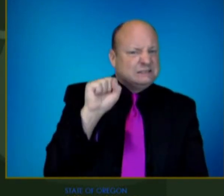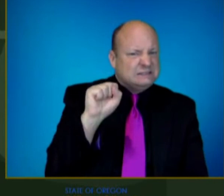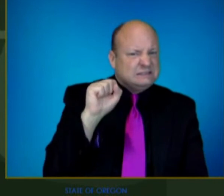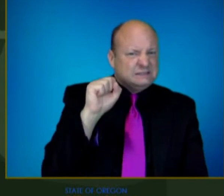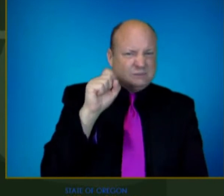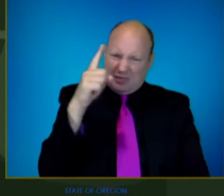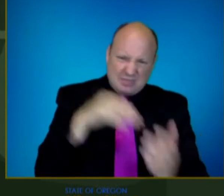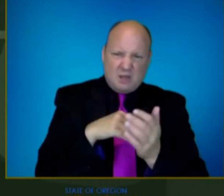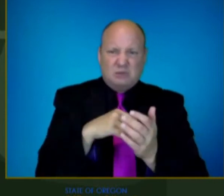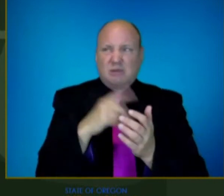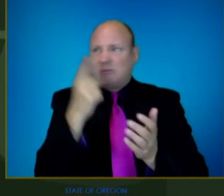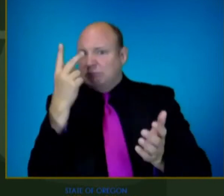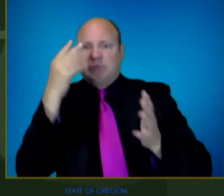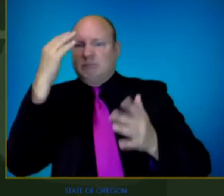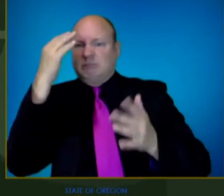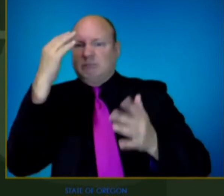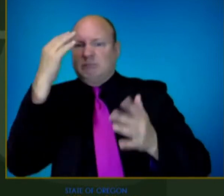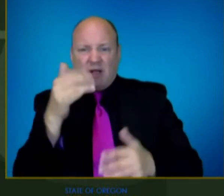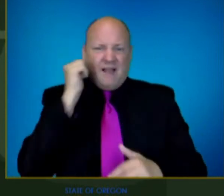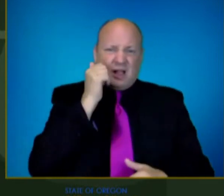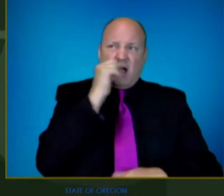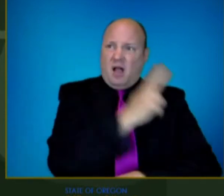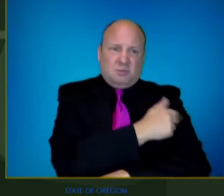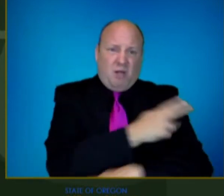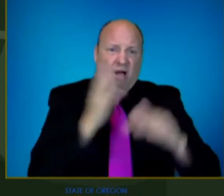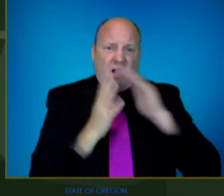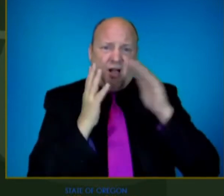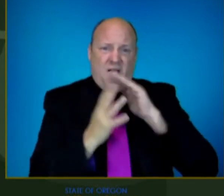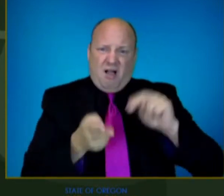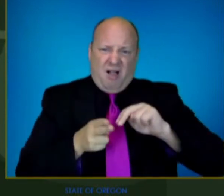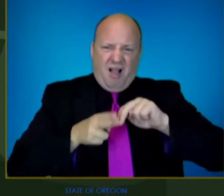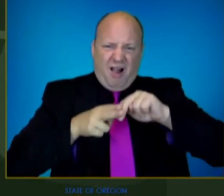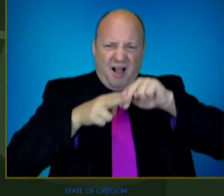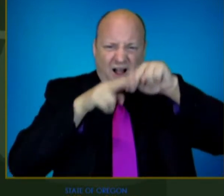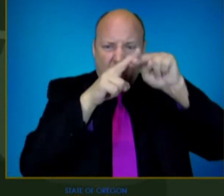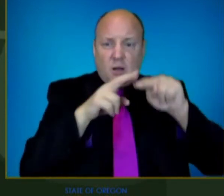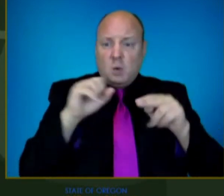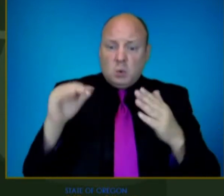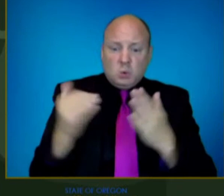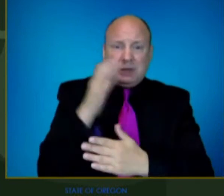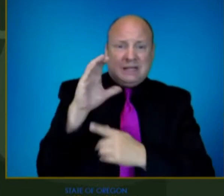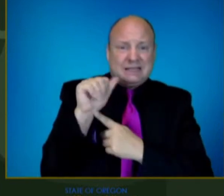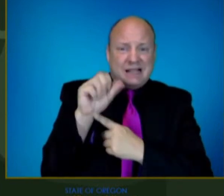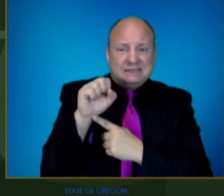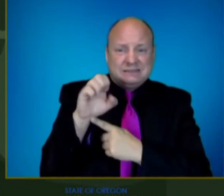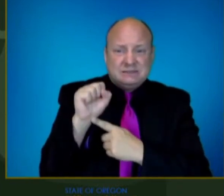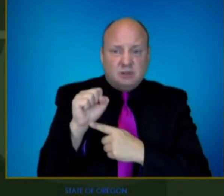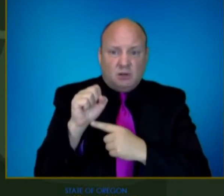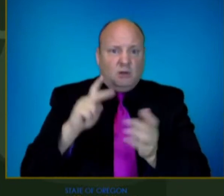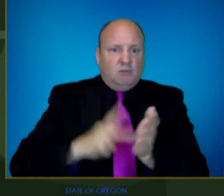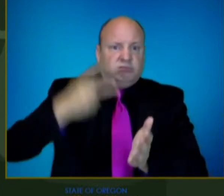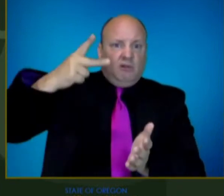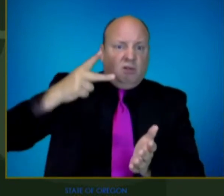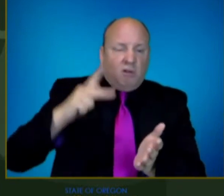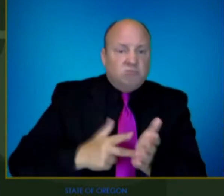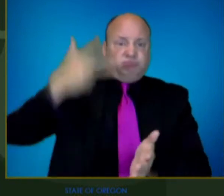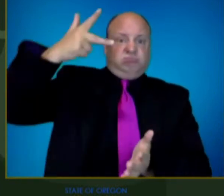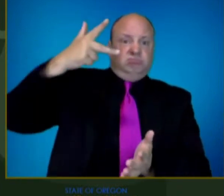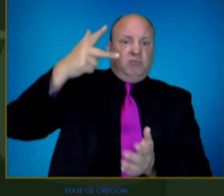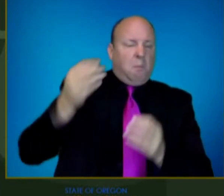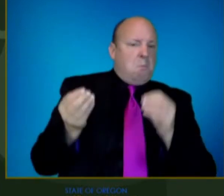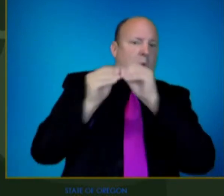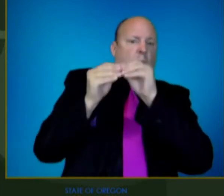week. Reported new cases have exceeded that projection 3 times just in the last 5 days.